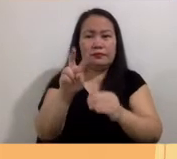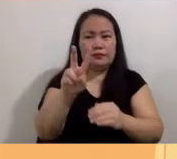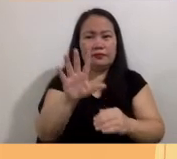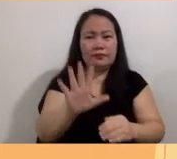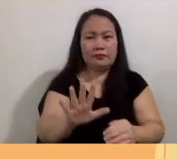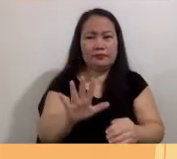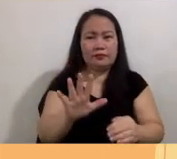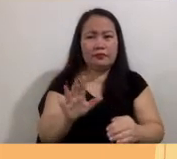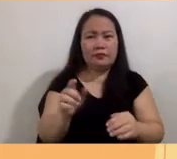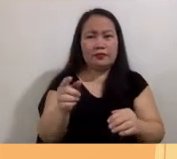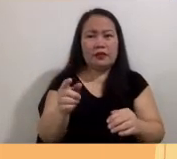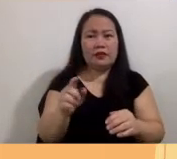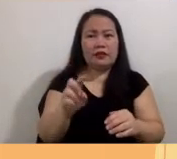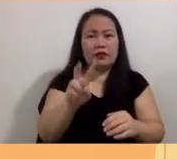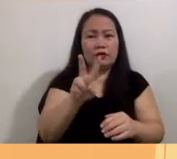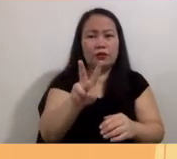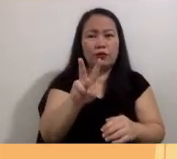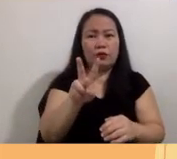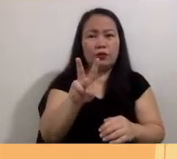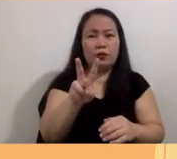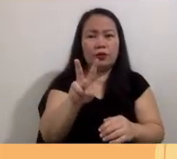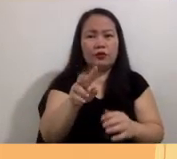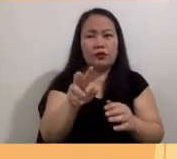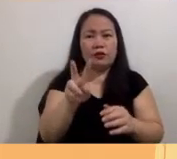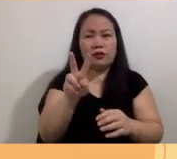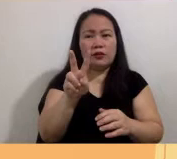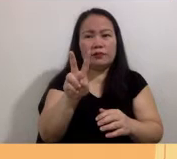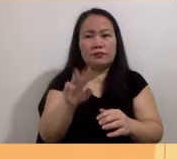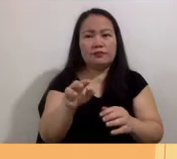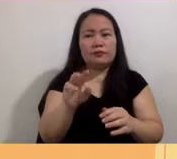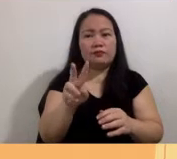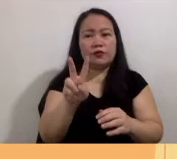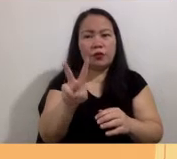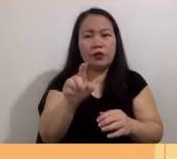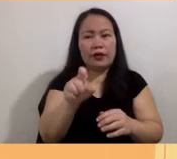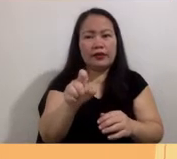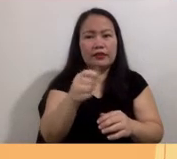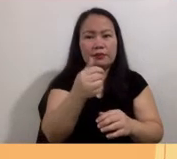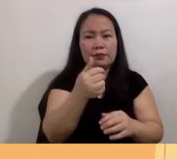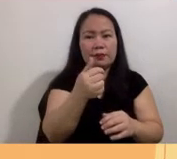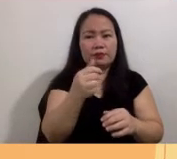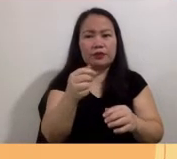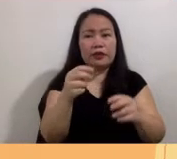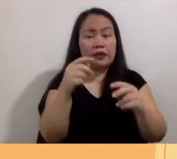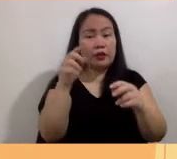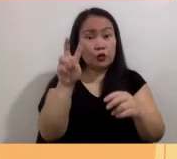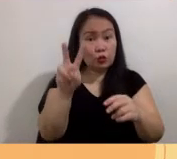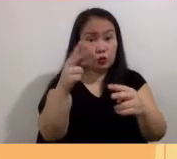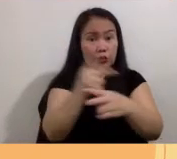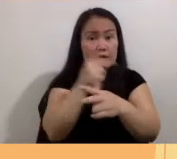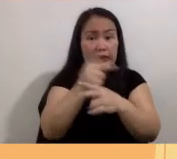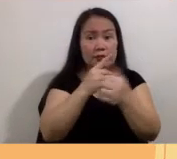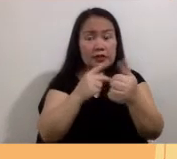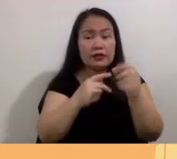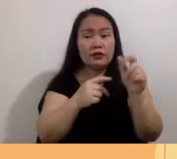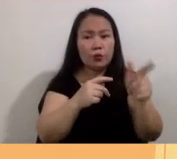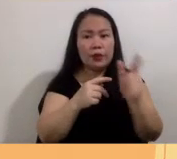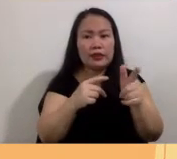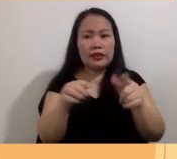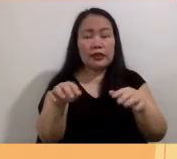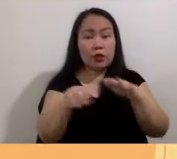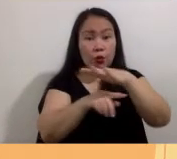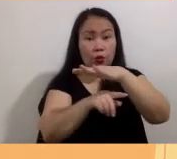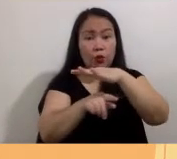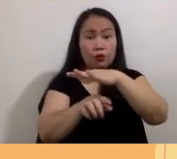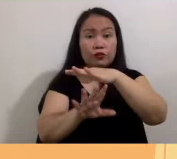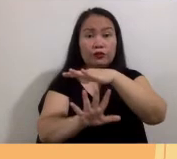then 2 times 10, that is 20. So, 2x plus 20 over 5. Alright, so 2x, 2 times